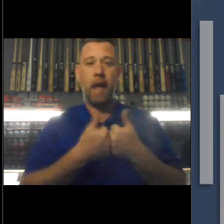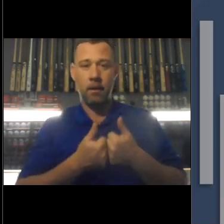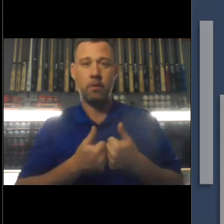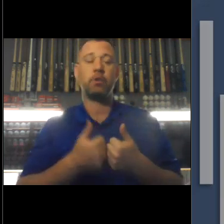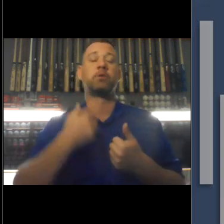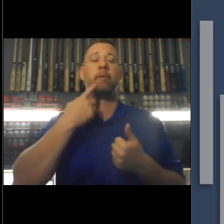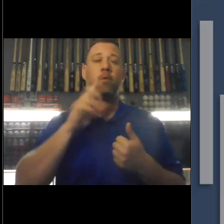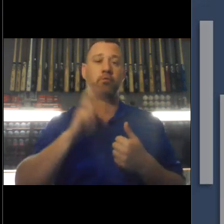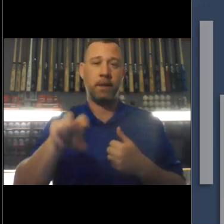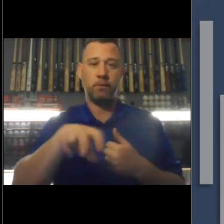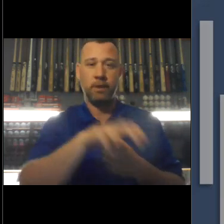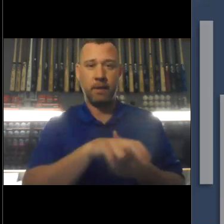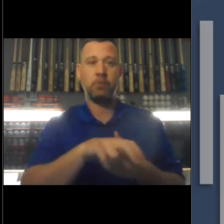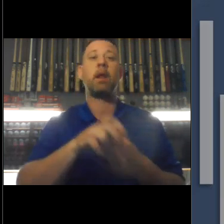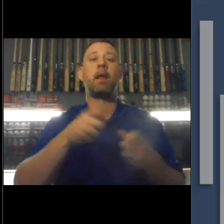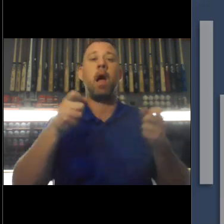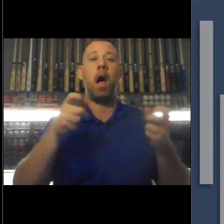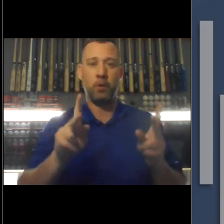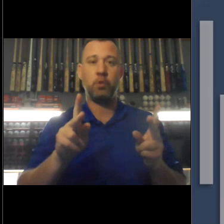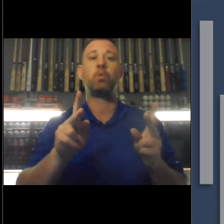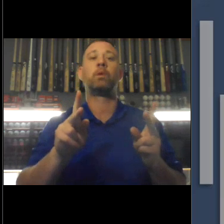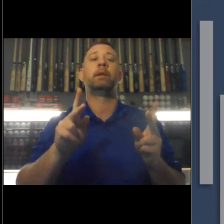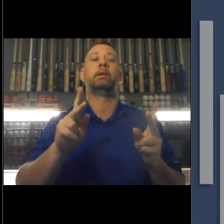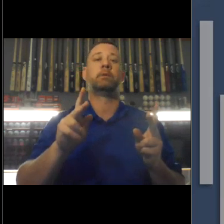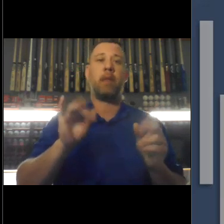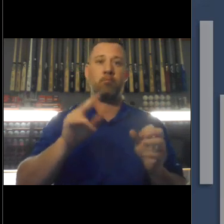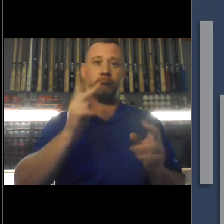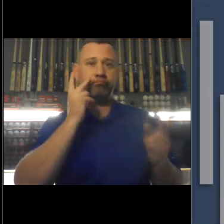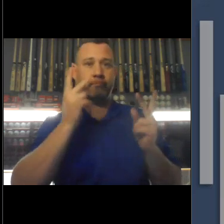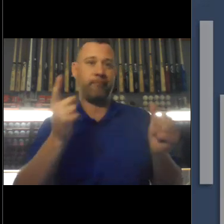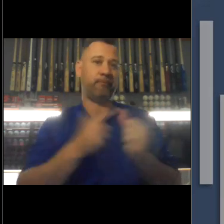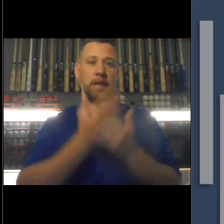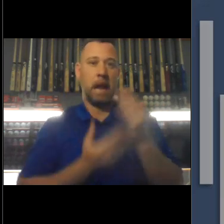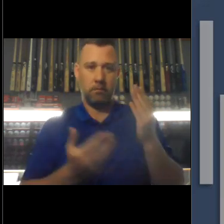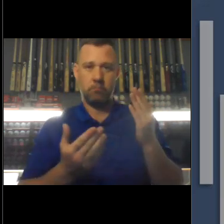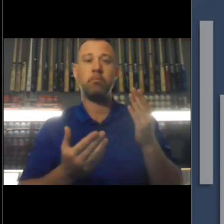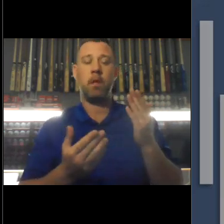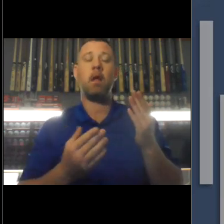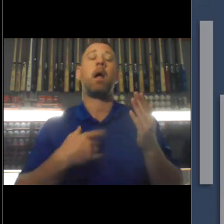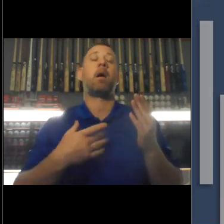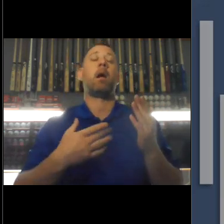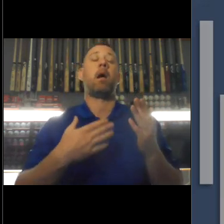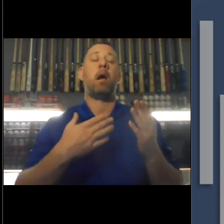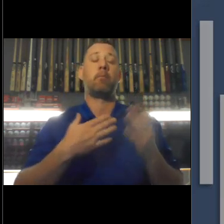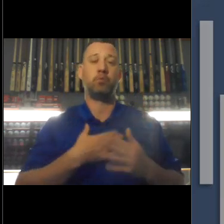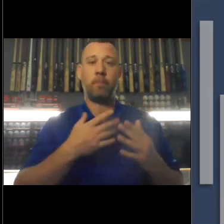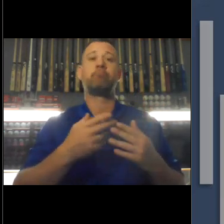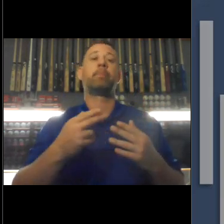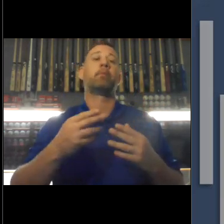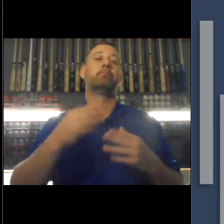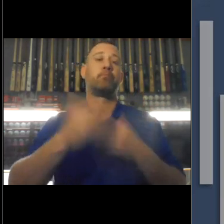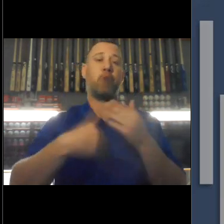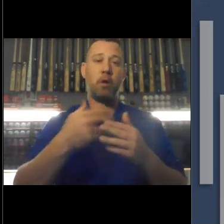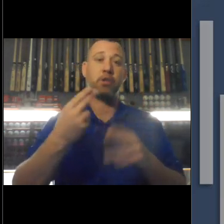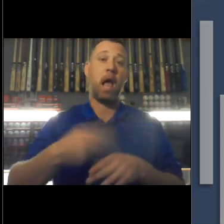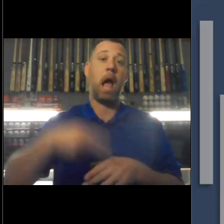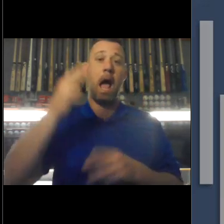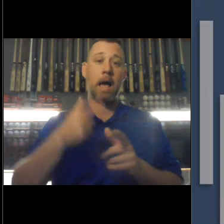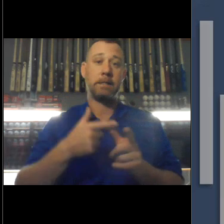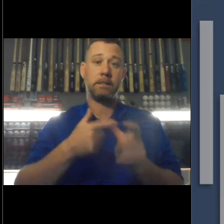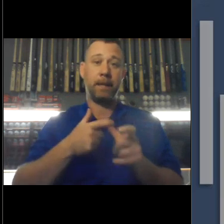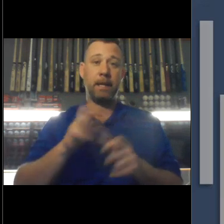opportunities firsthand. I really appreciated seeing the progress being made on high-speed rail, which is all of you know